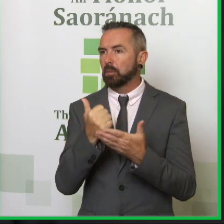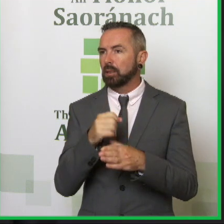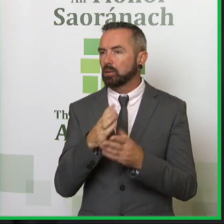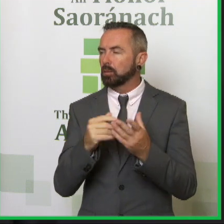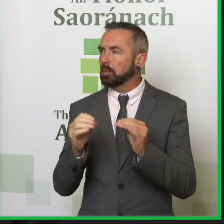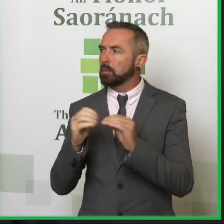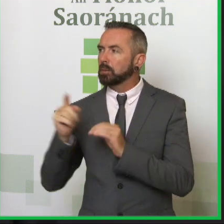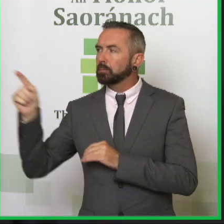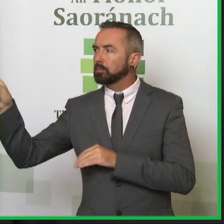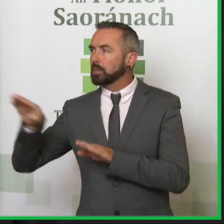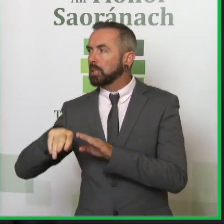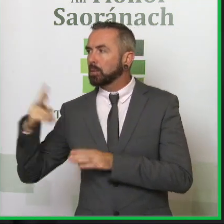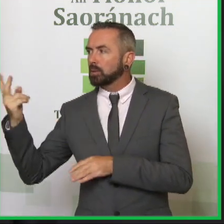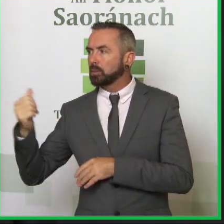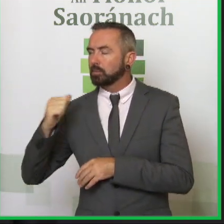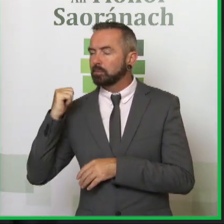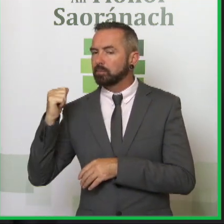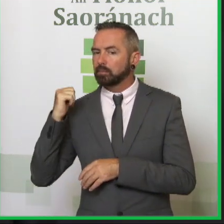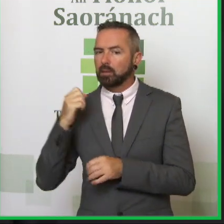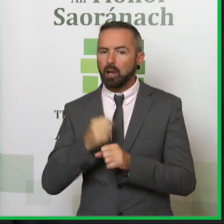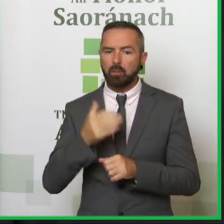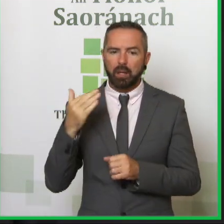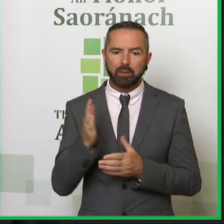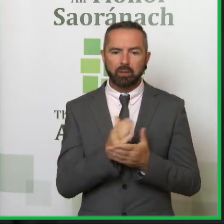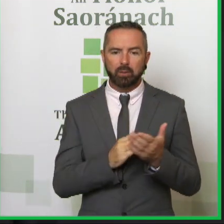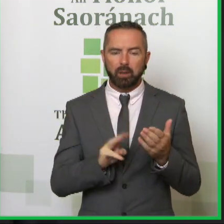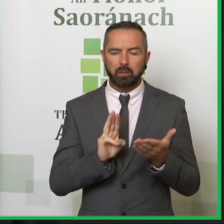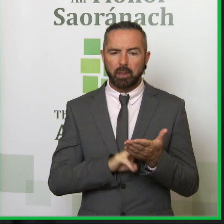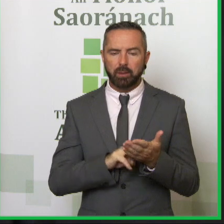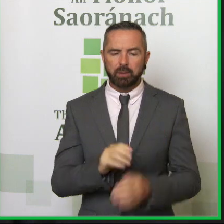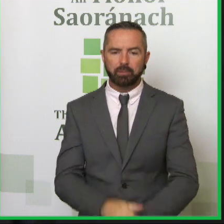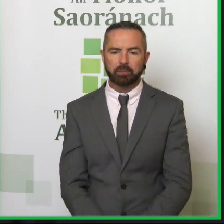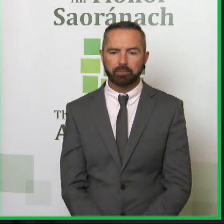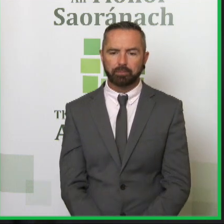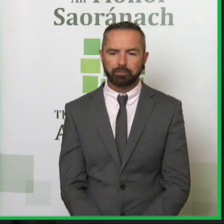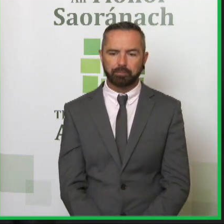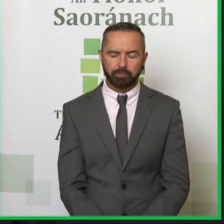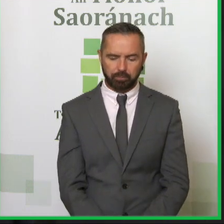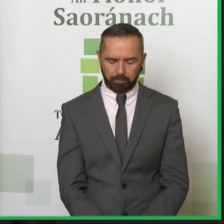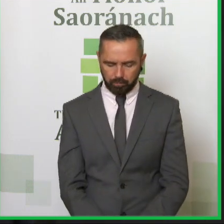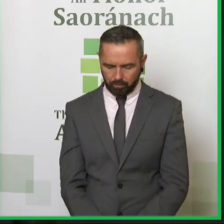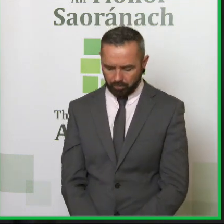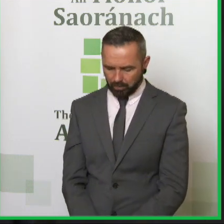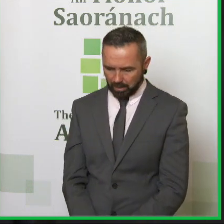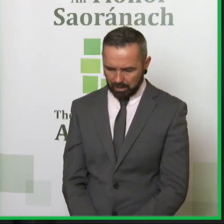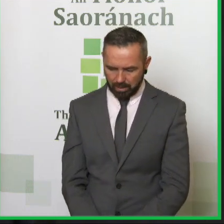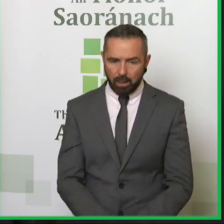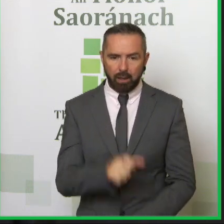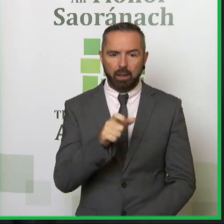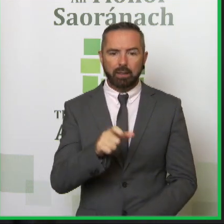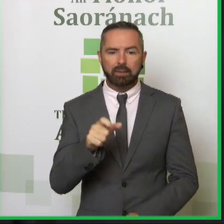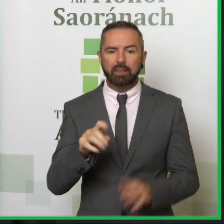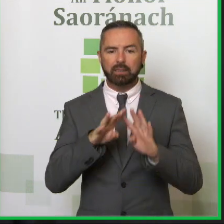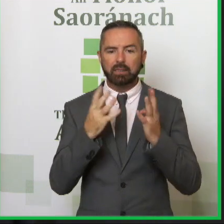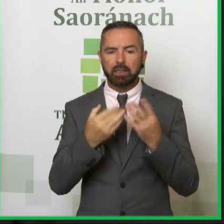said at table 2 a second ago on behalf of some of my fellow members. The Citizens' Assembly notes the close result on the